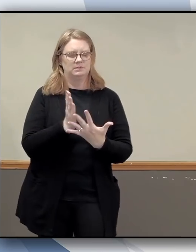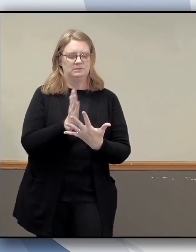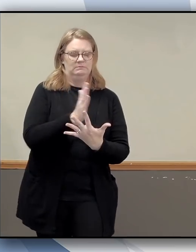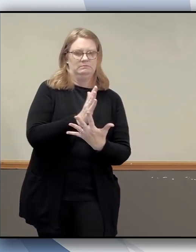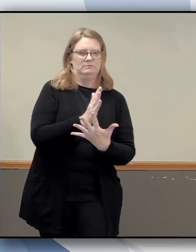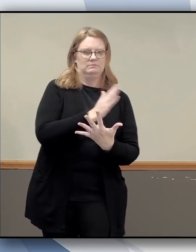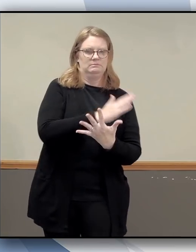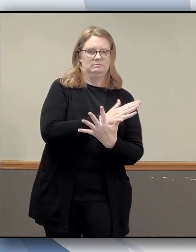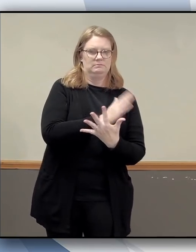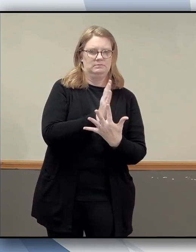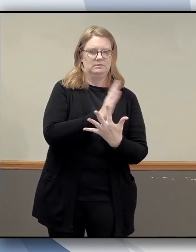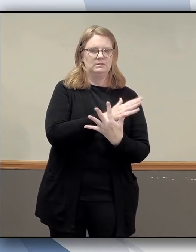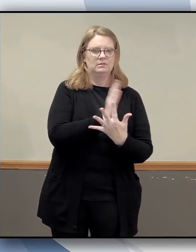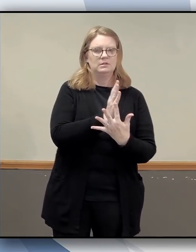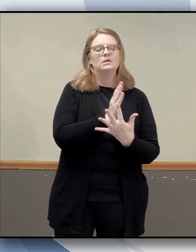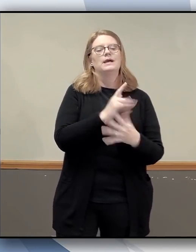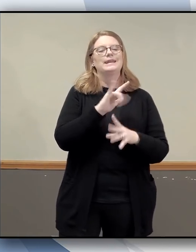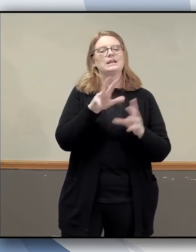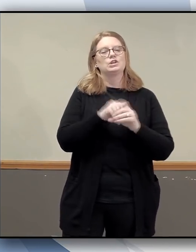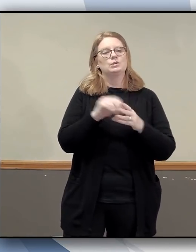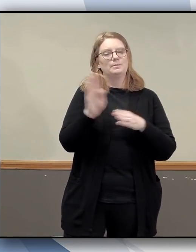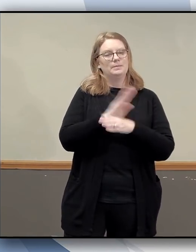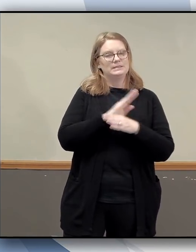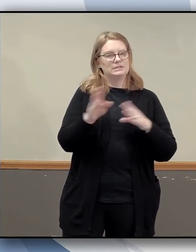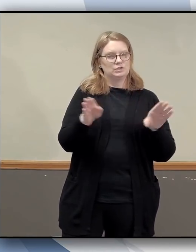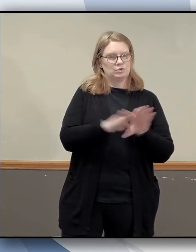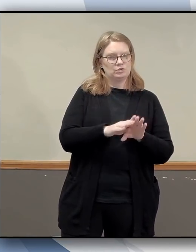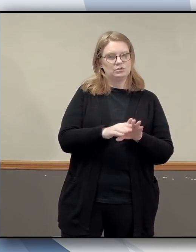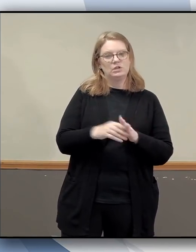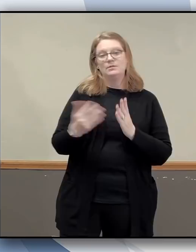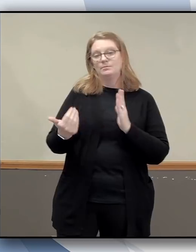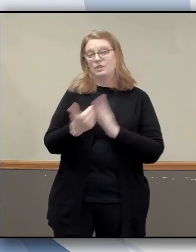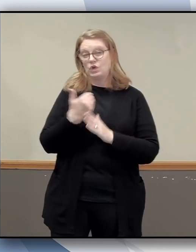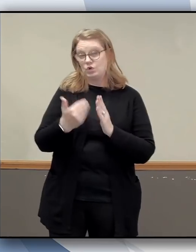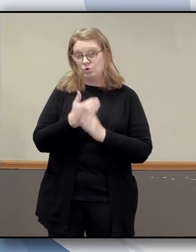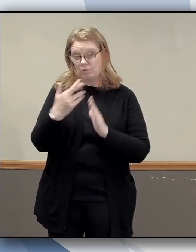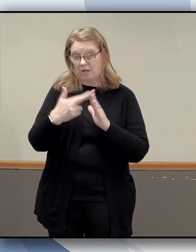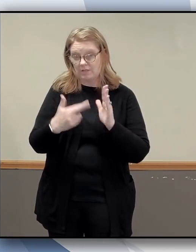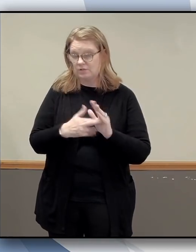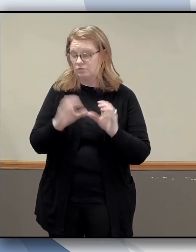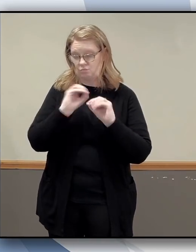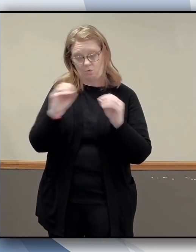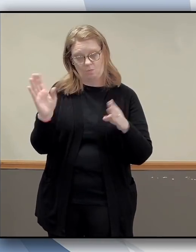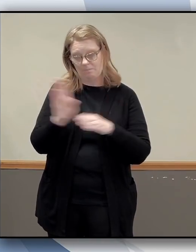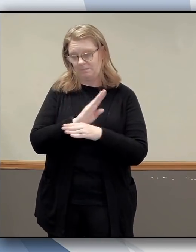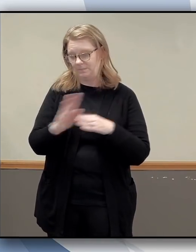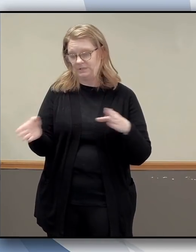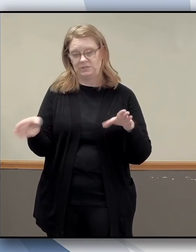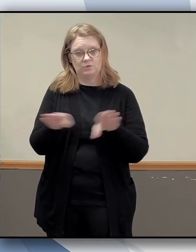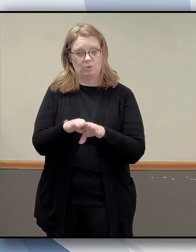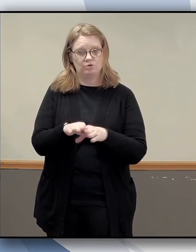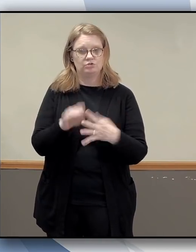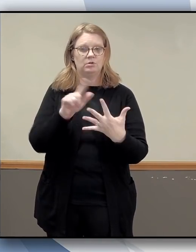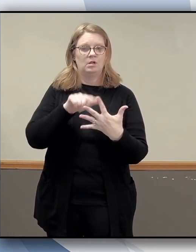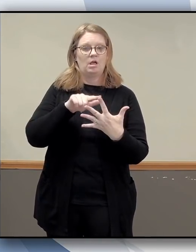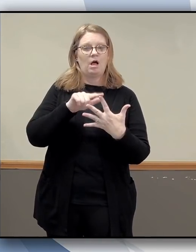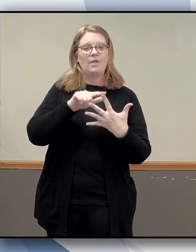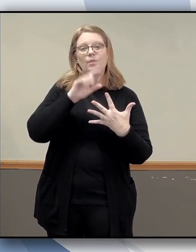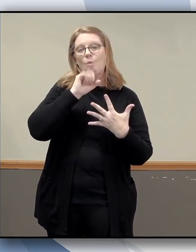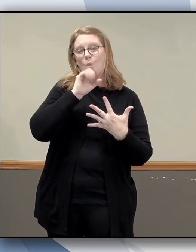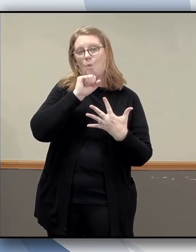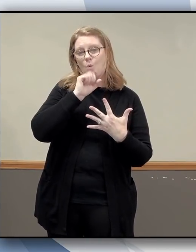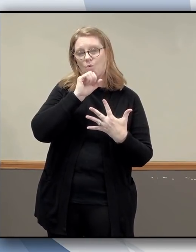category, that did include business closures. Under the new guidelines, there are no business closures under the orange, but